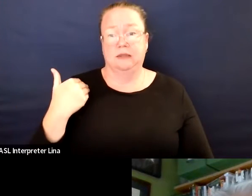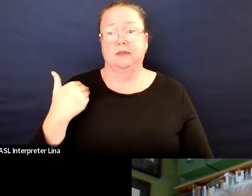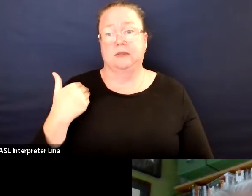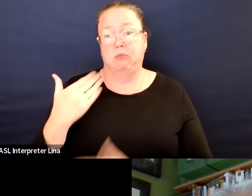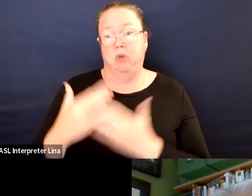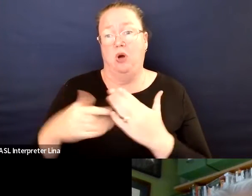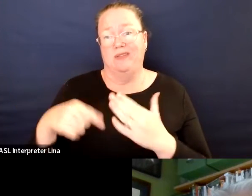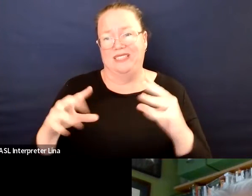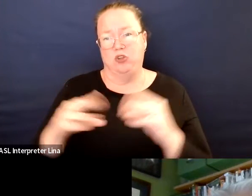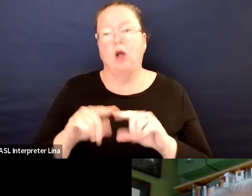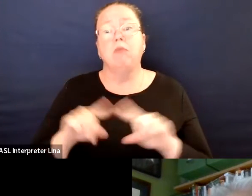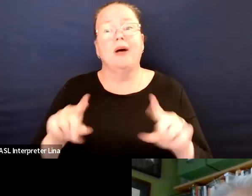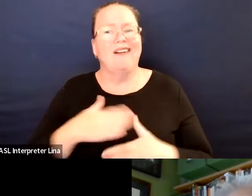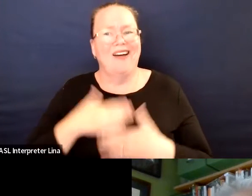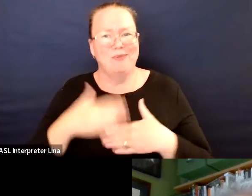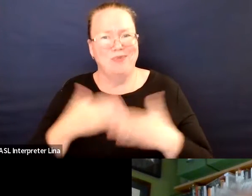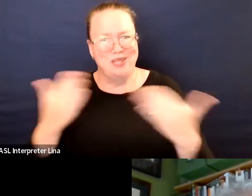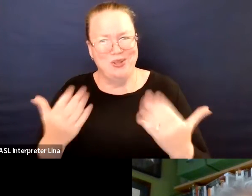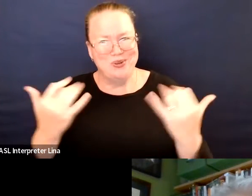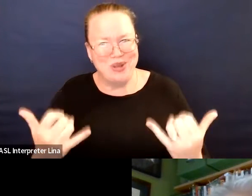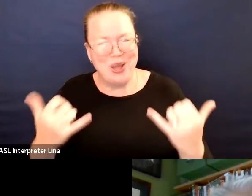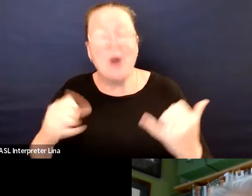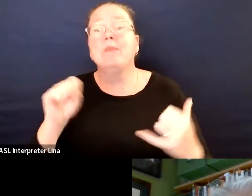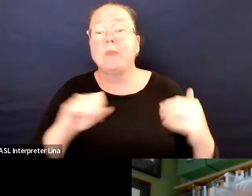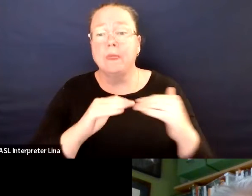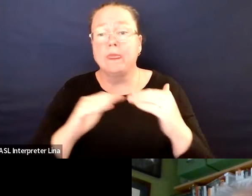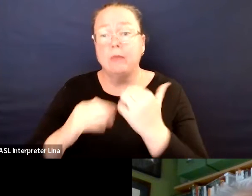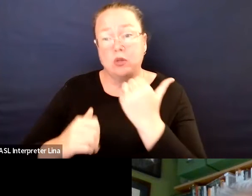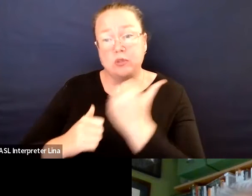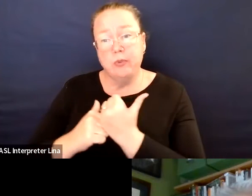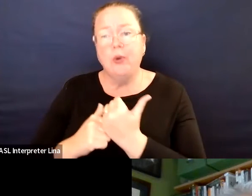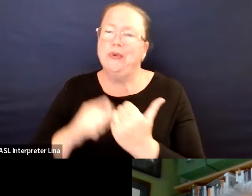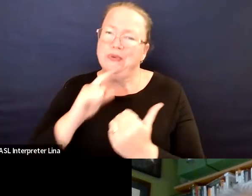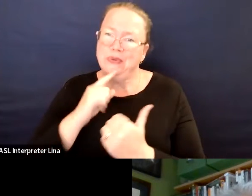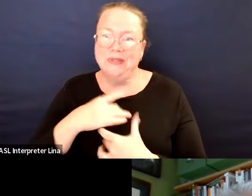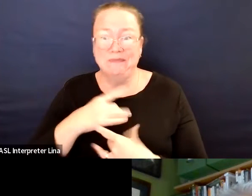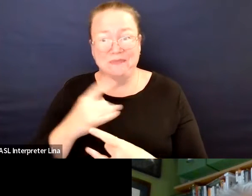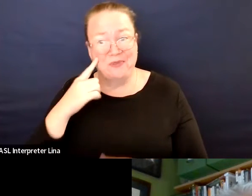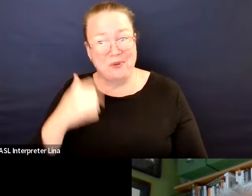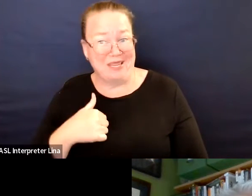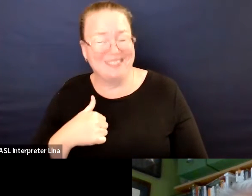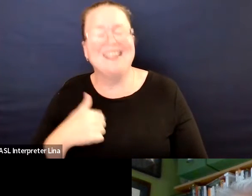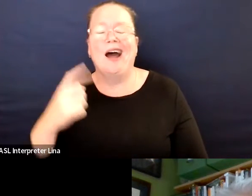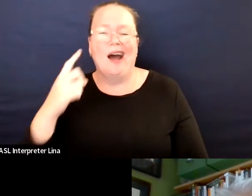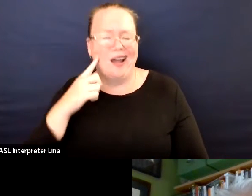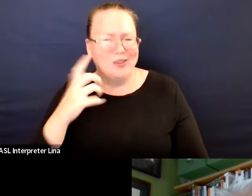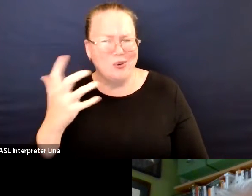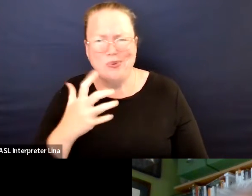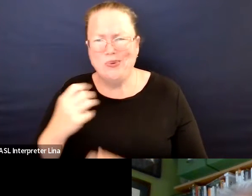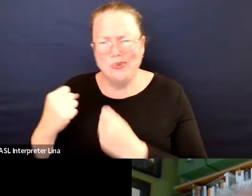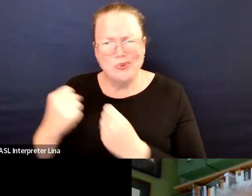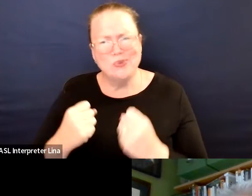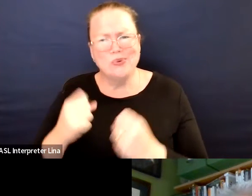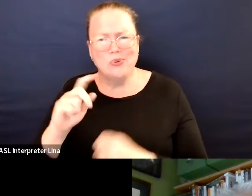part of this call, but we're so glad you're here now. So yeah, peer support is something of particular interest to me. I think it's such a powerful tool that we